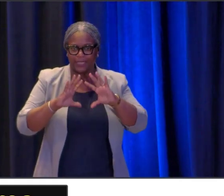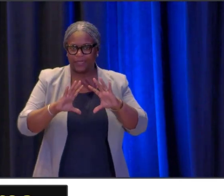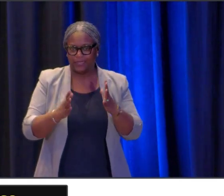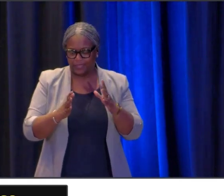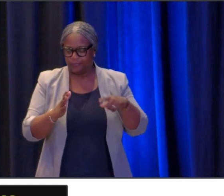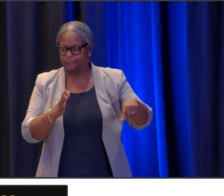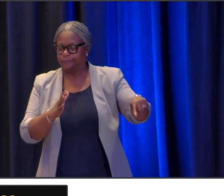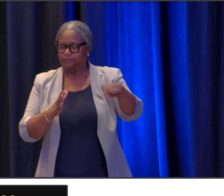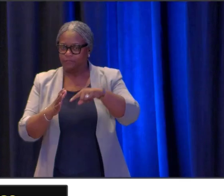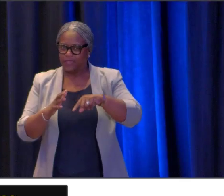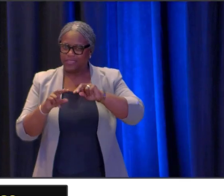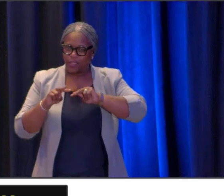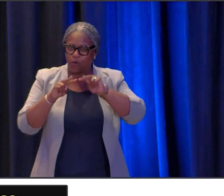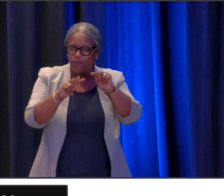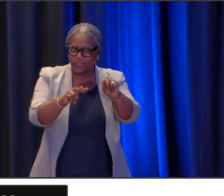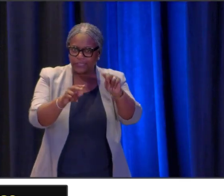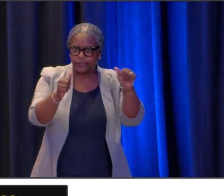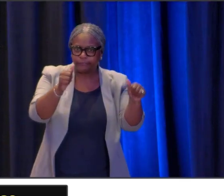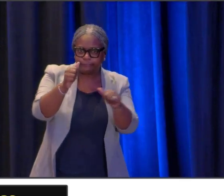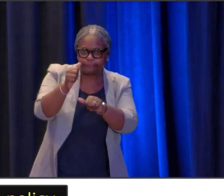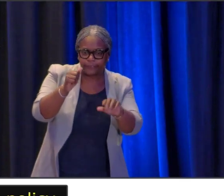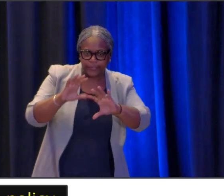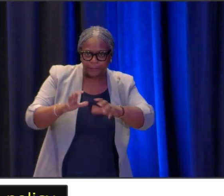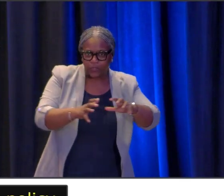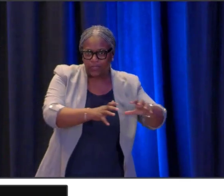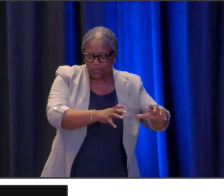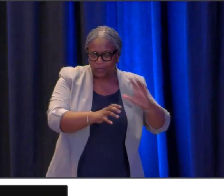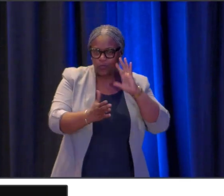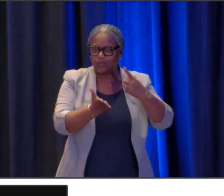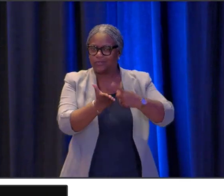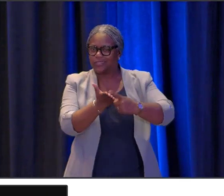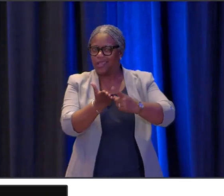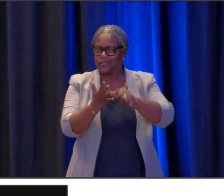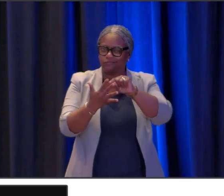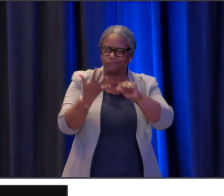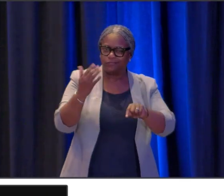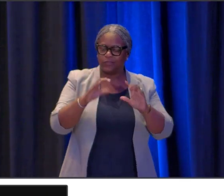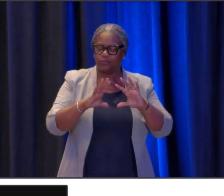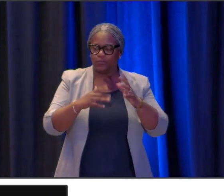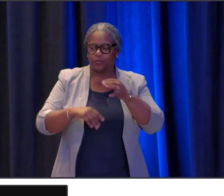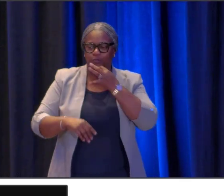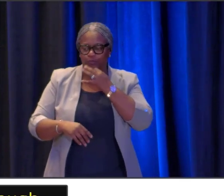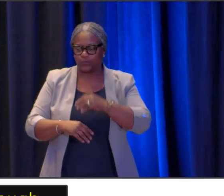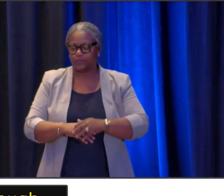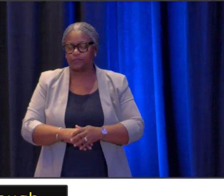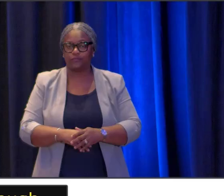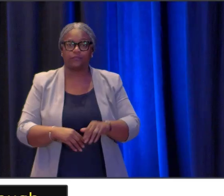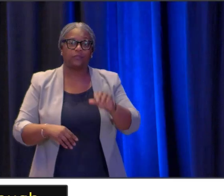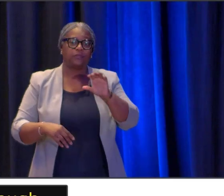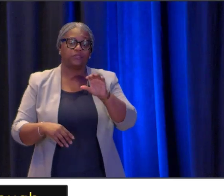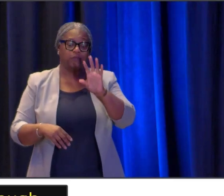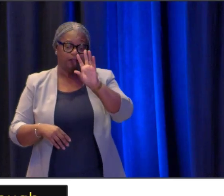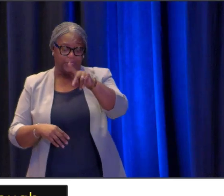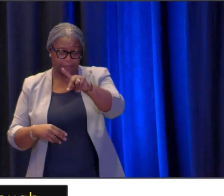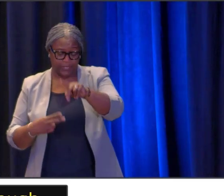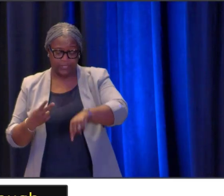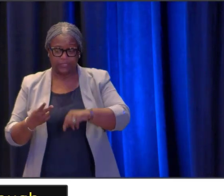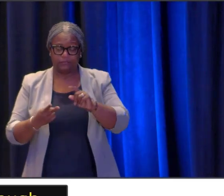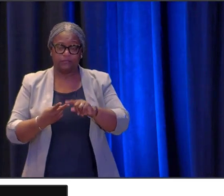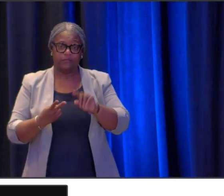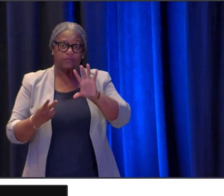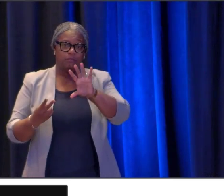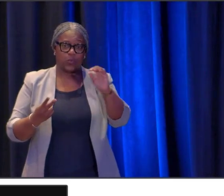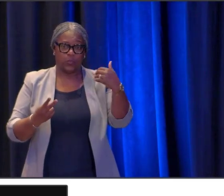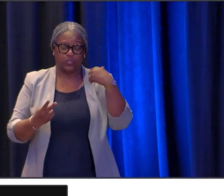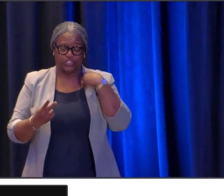the subcommittees. And we'll go through those list of committees and subcommittees in a minute. But the co-chairs is the vice president and the chair of